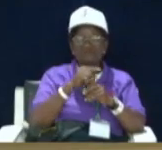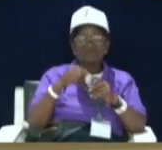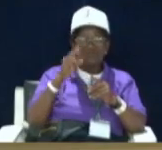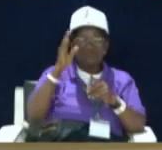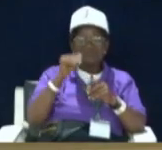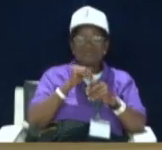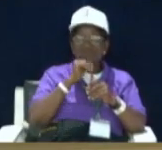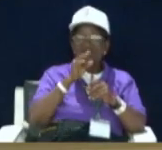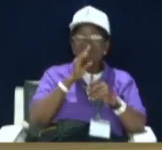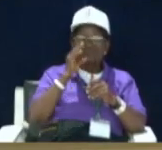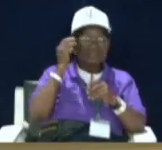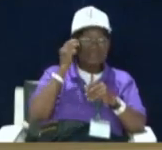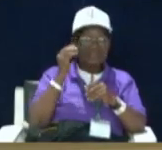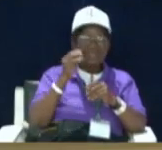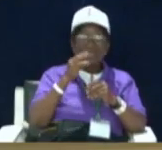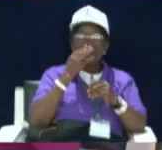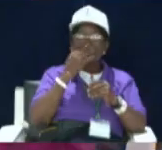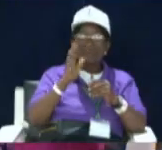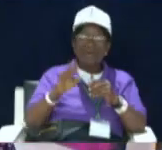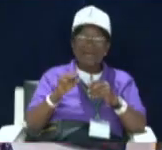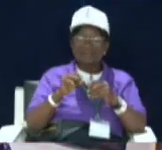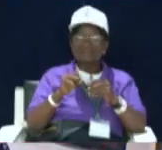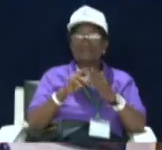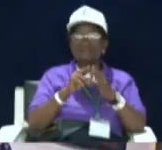a olorun oga ogo adi imudopin